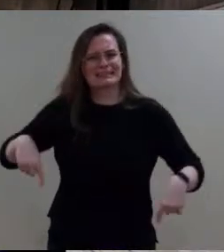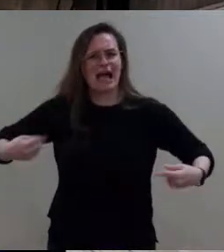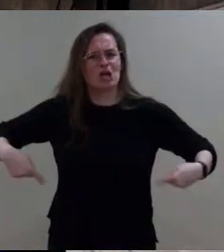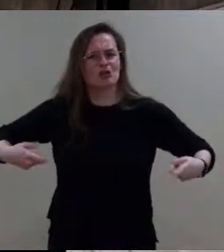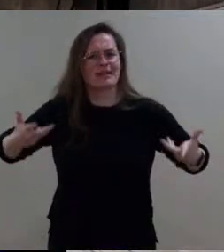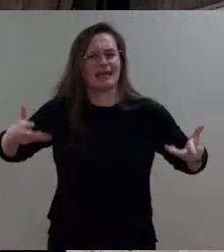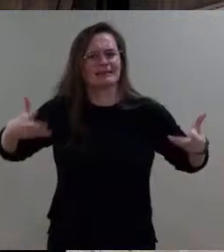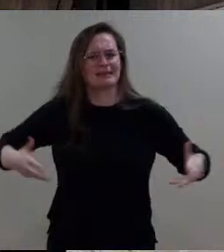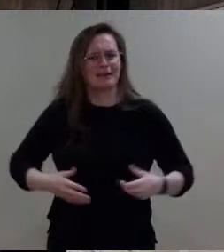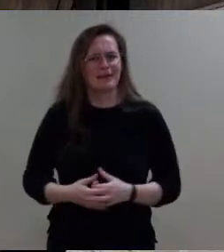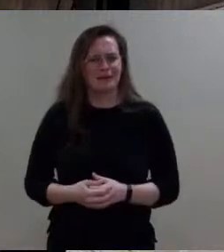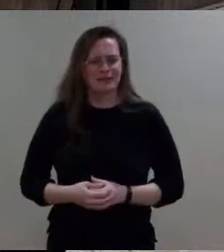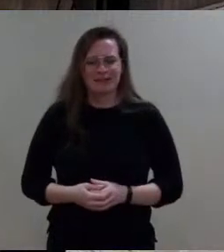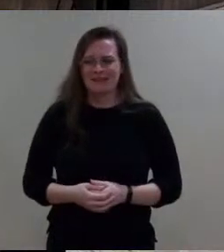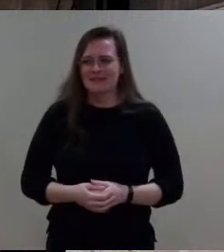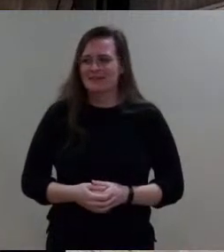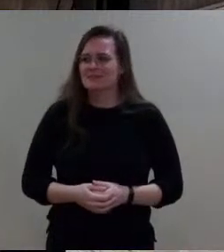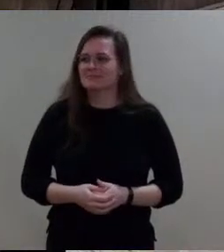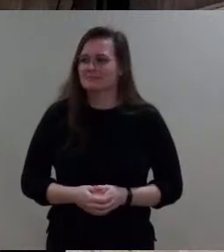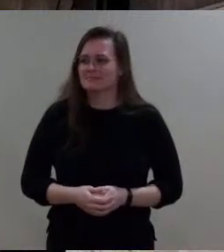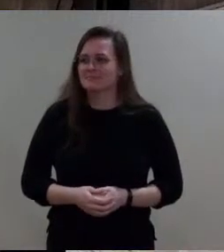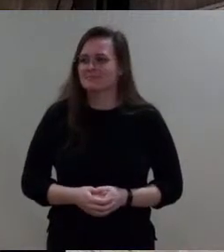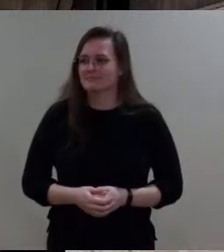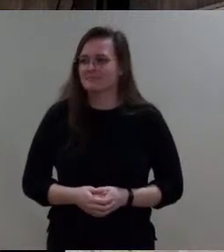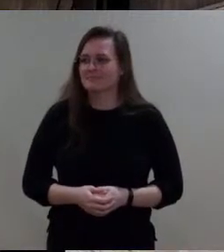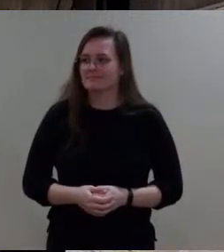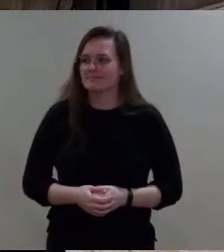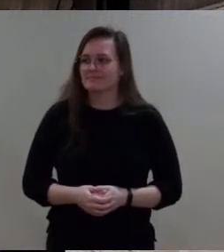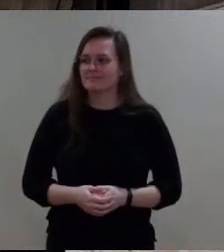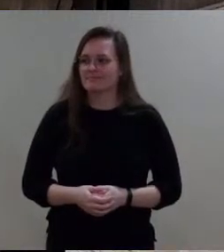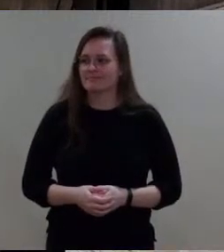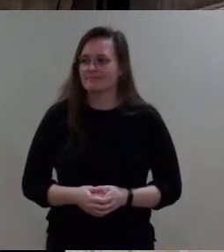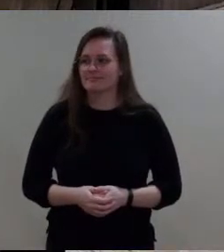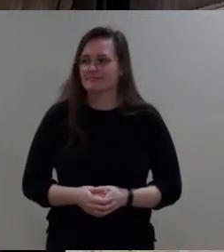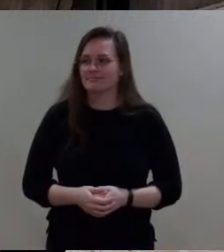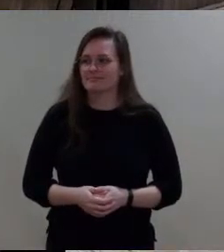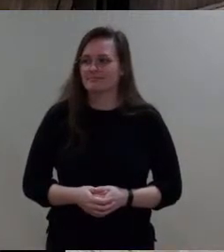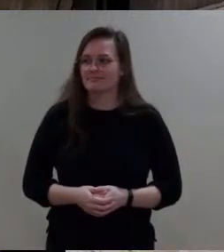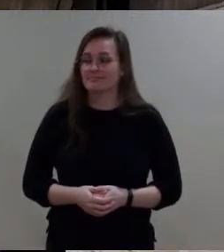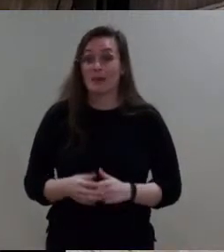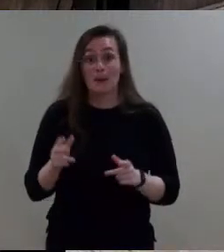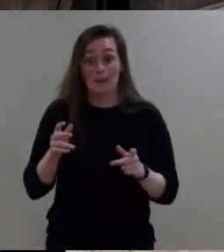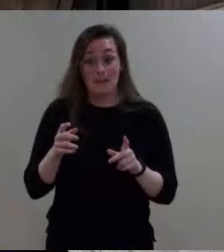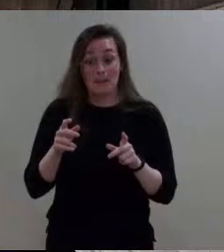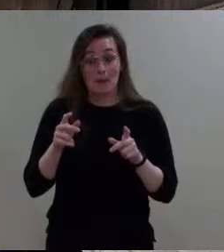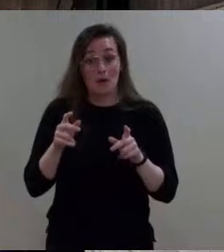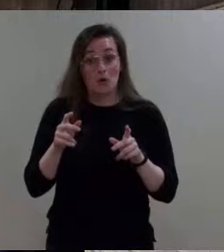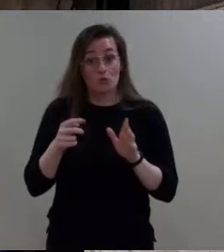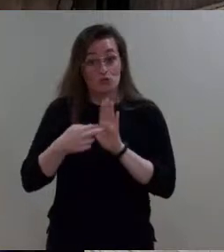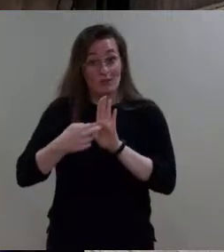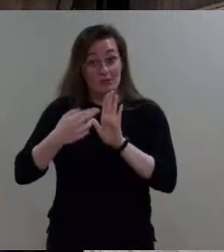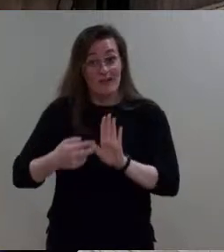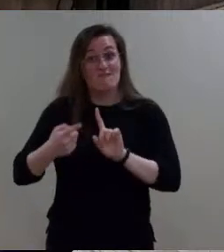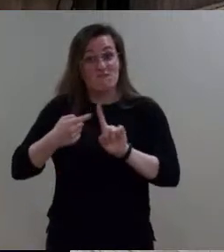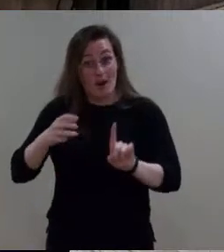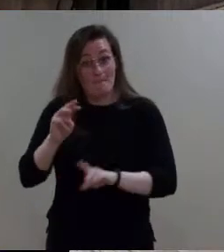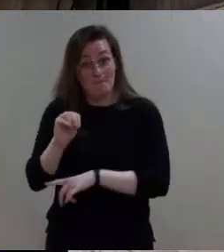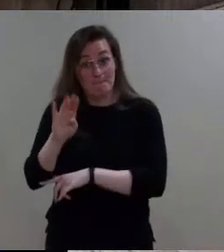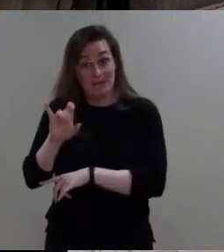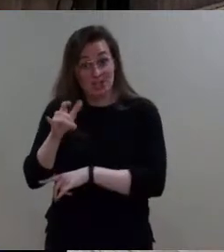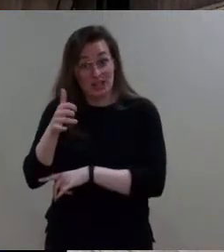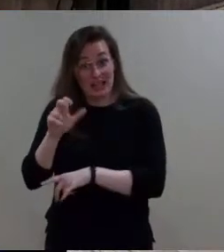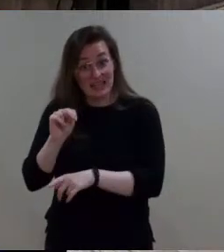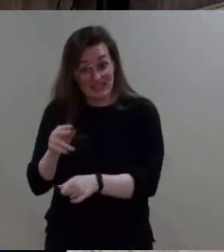about. But Michelin, first of all, there was nobody from Michelin there. Their whole thing was to bring